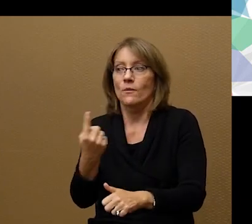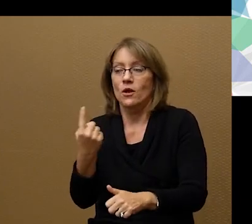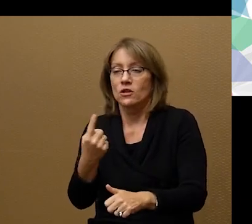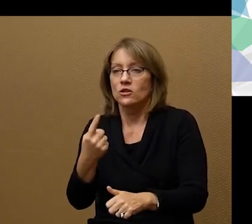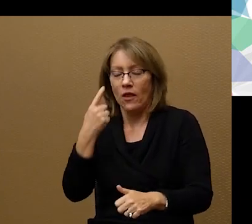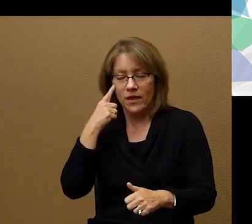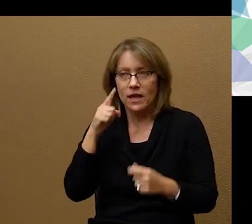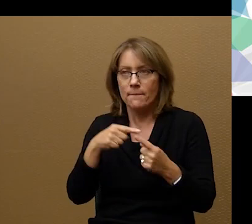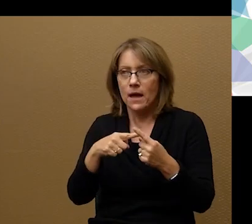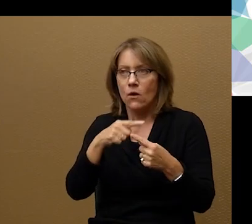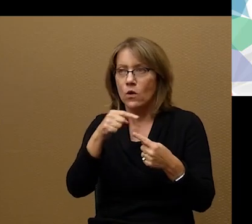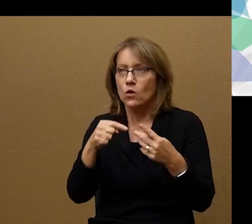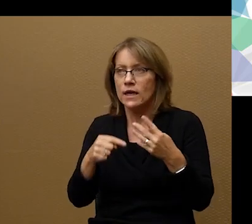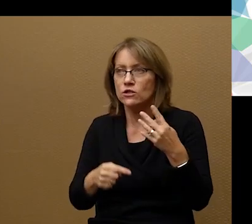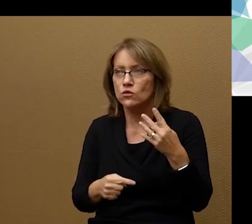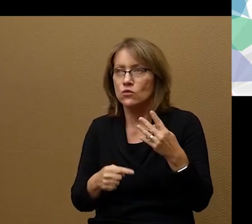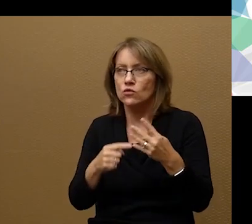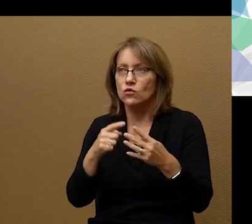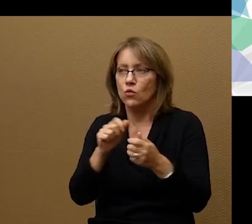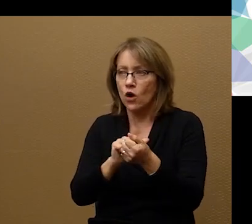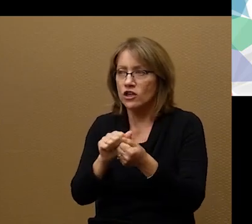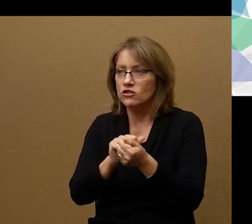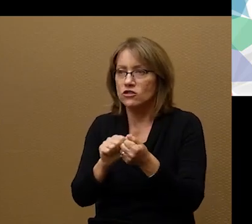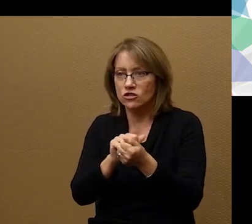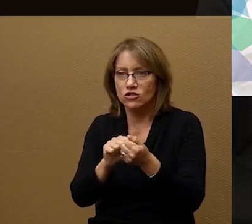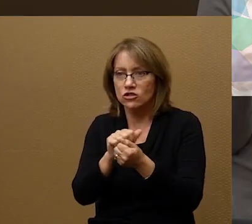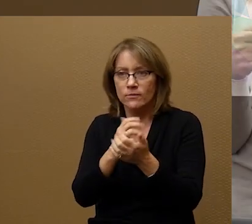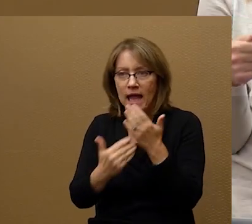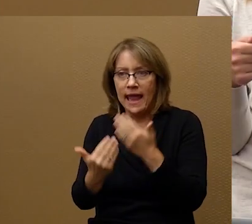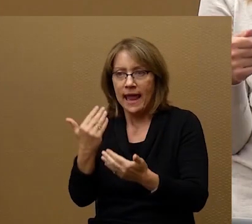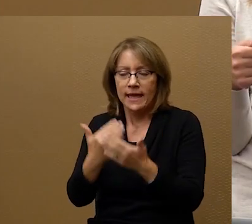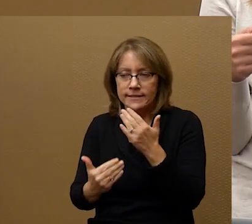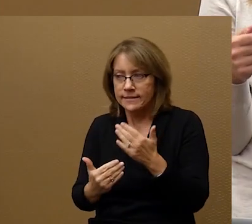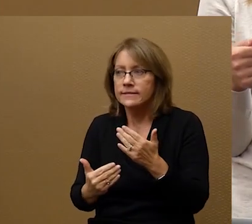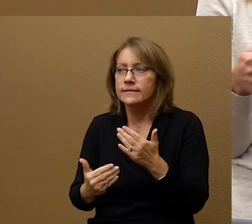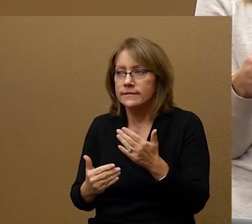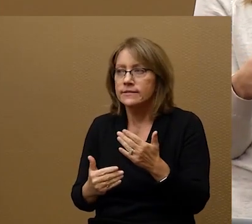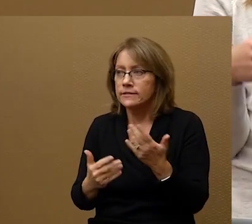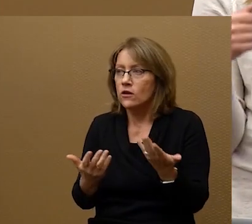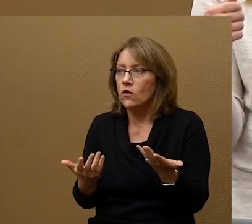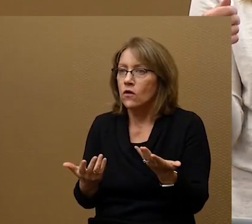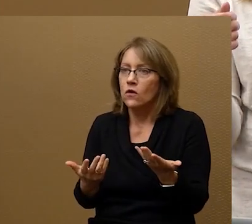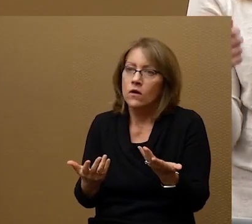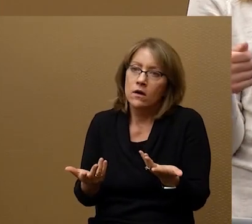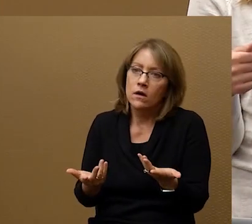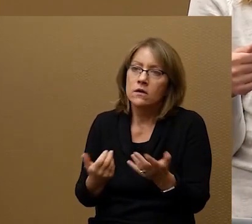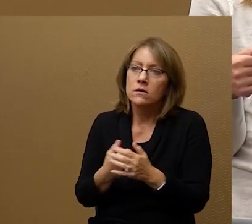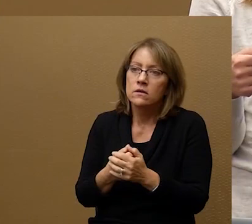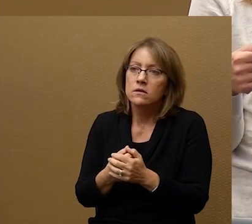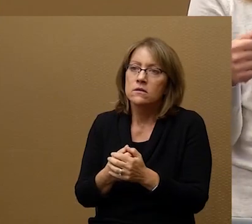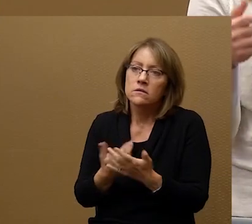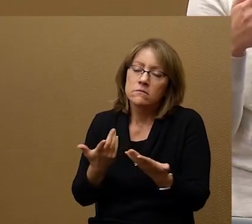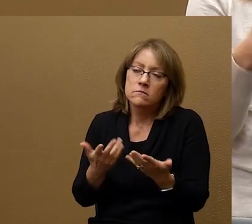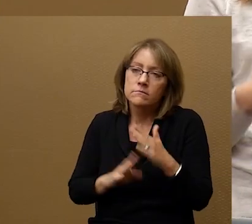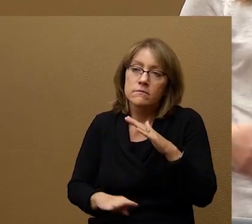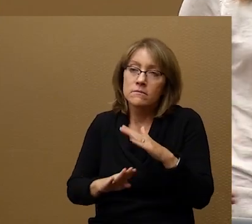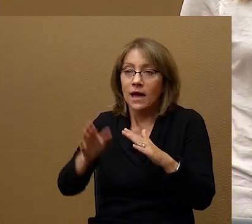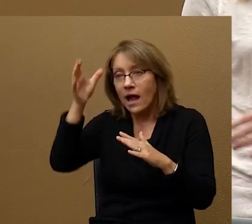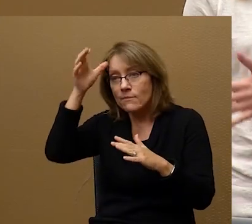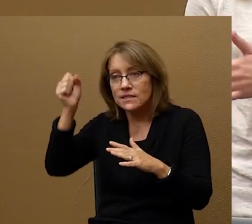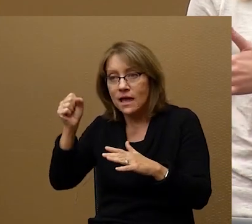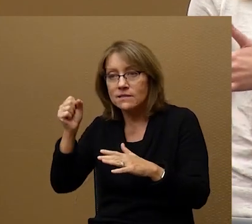steps to wash their hands. There's quite a few steps. It may seem like the task is, common sense and easy, but